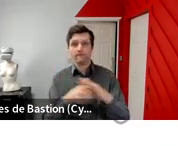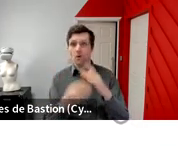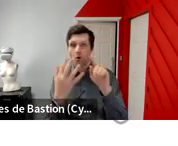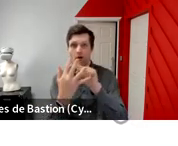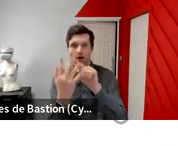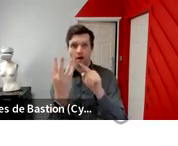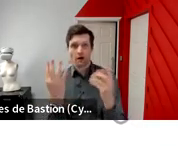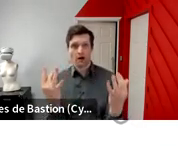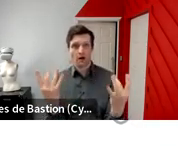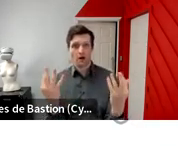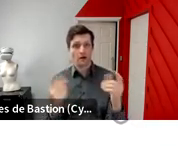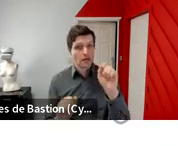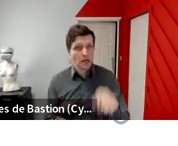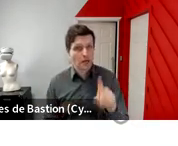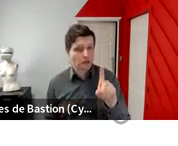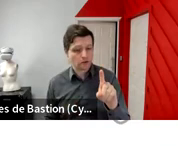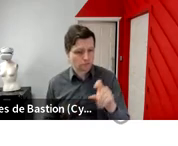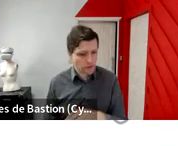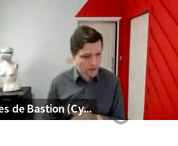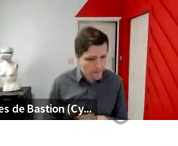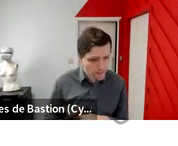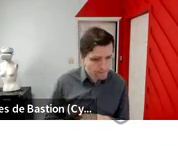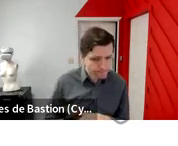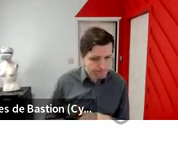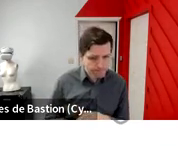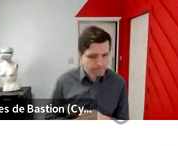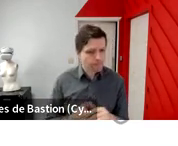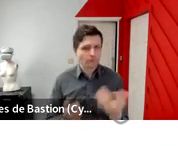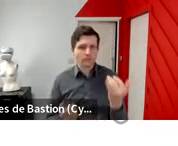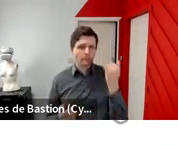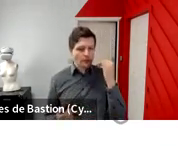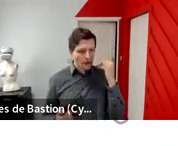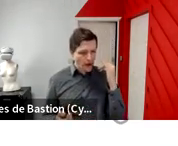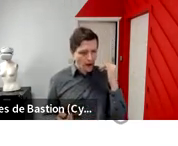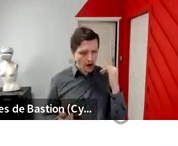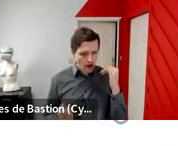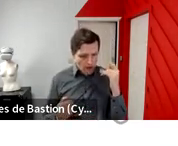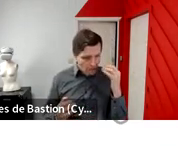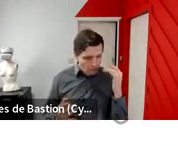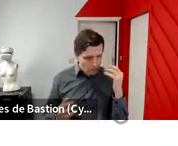Avatars, can they control their hands fully and have full digital manipulation control?